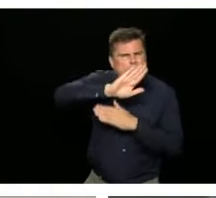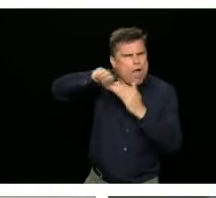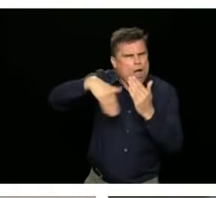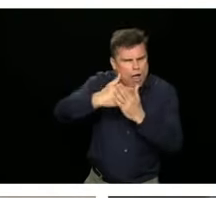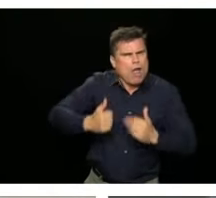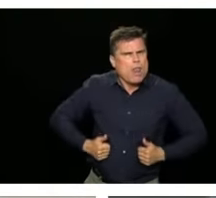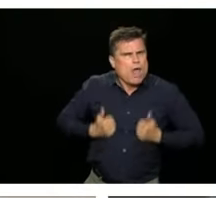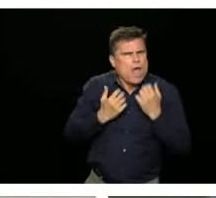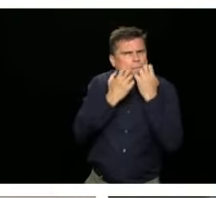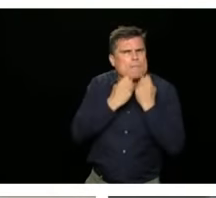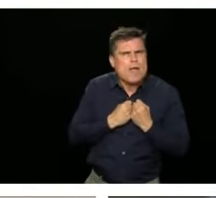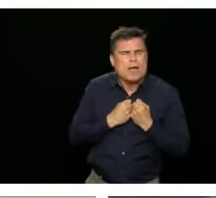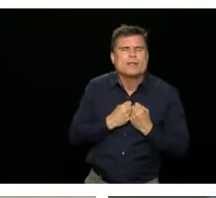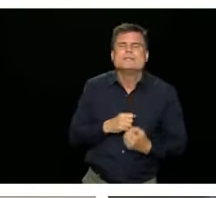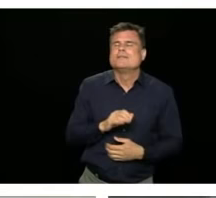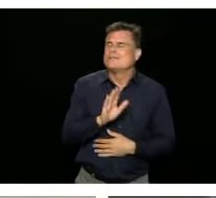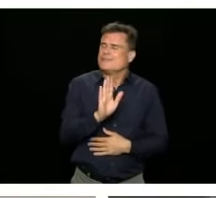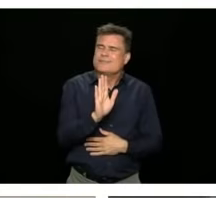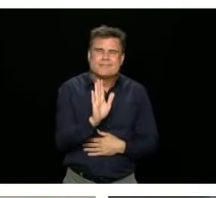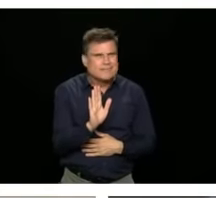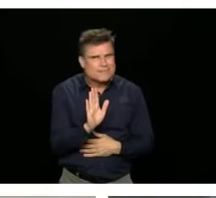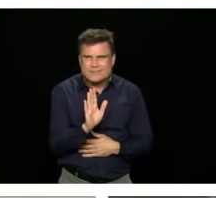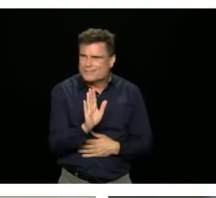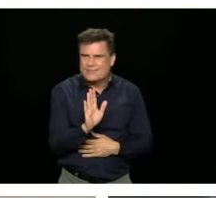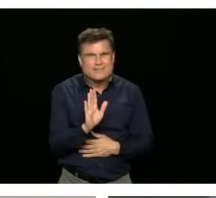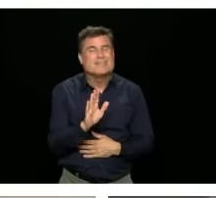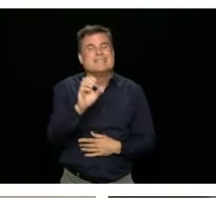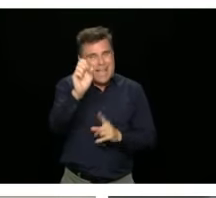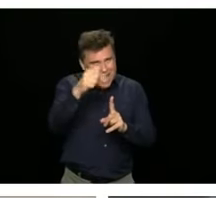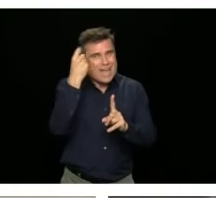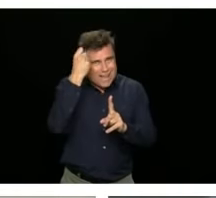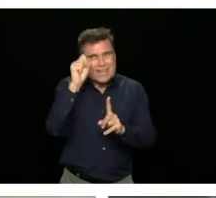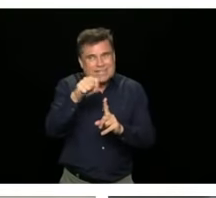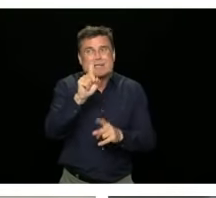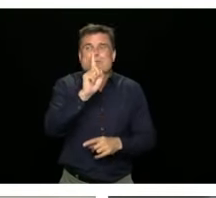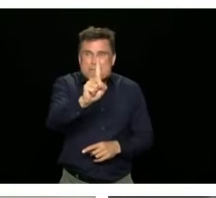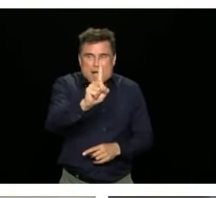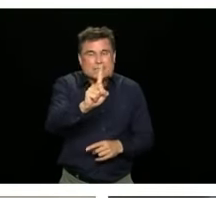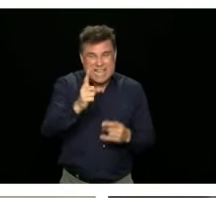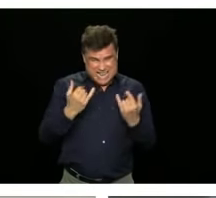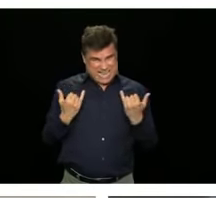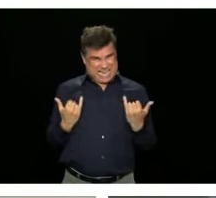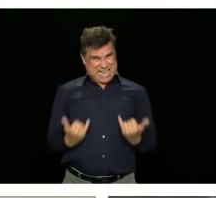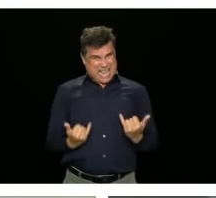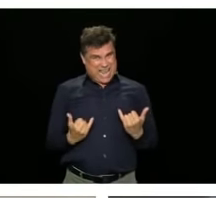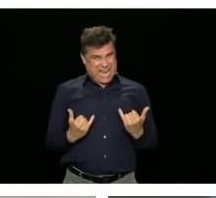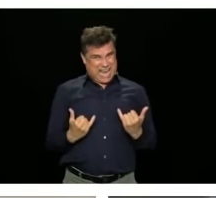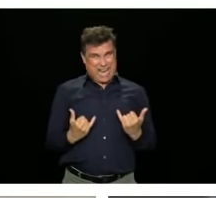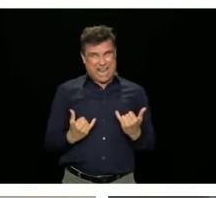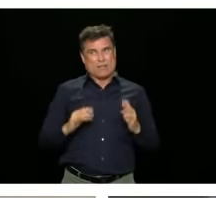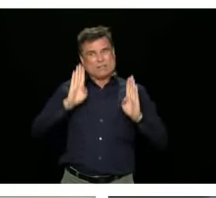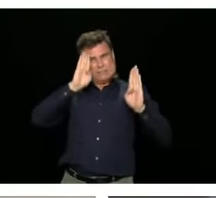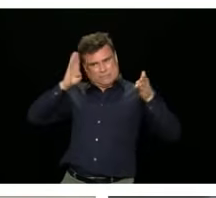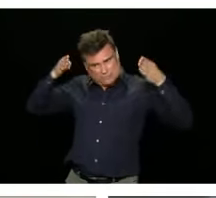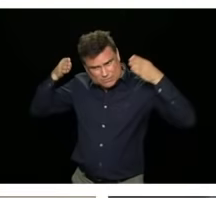crisis that is in front of us, and we need to be able to be comfortable to acknowledge that. Because if we can't even acknowledge that, how are we going to